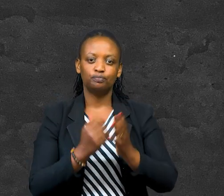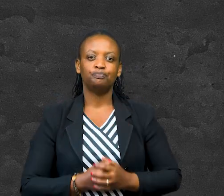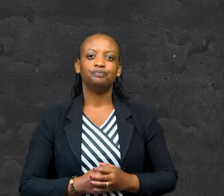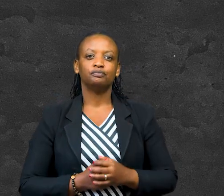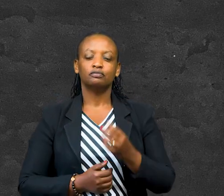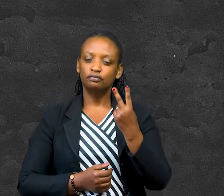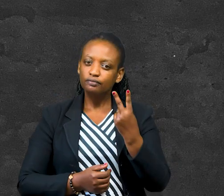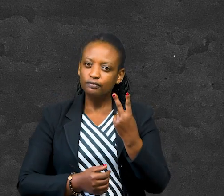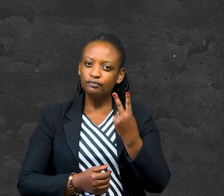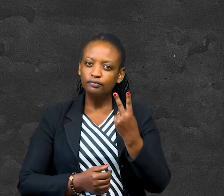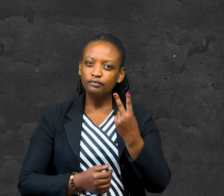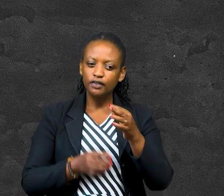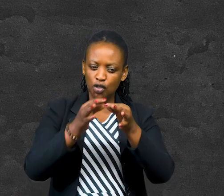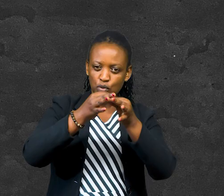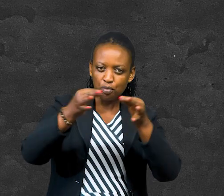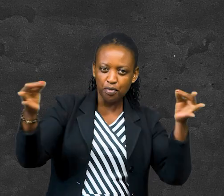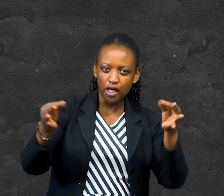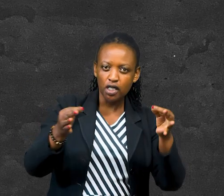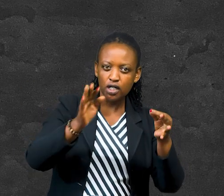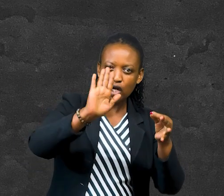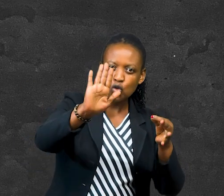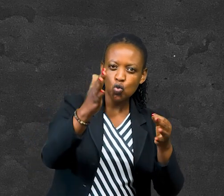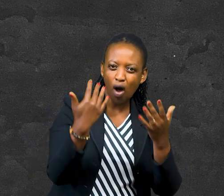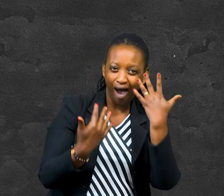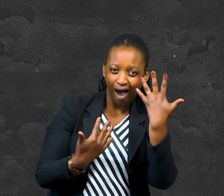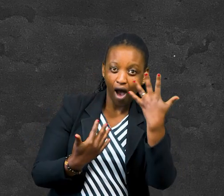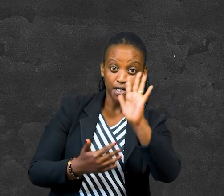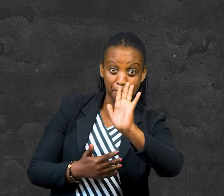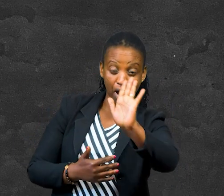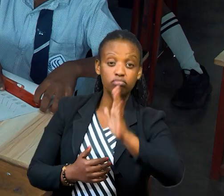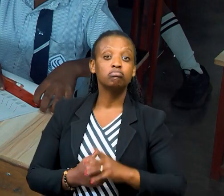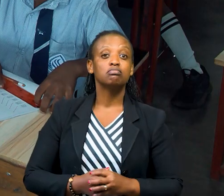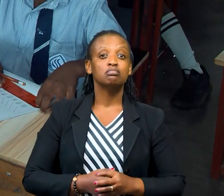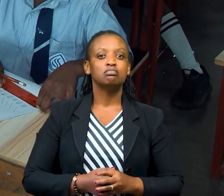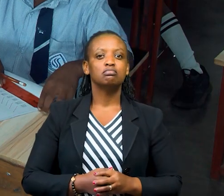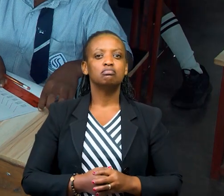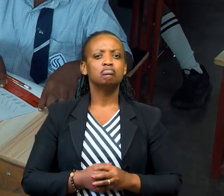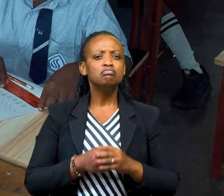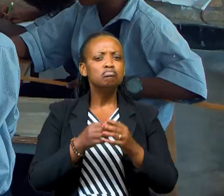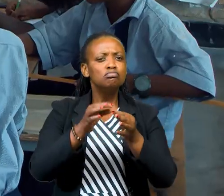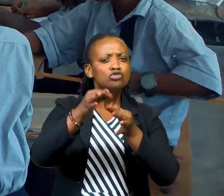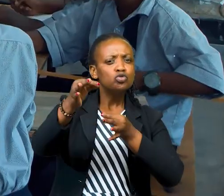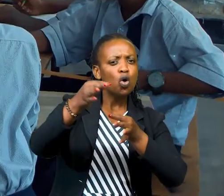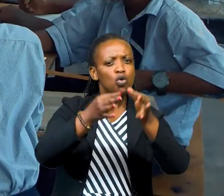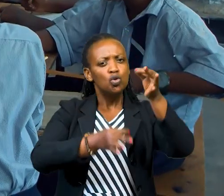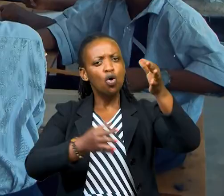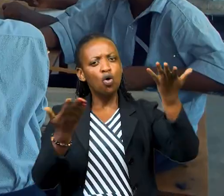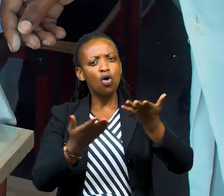book. 2, you measure your hand. It's how long?